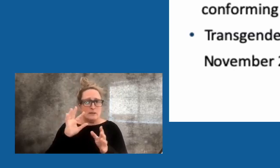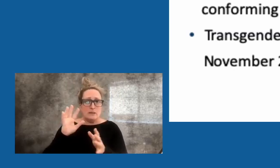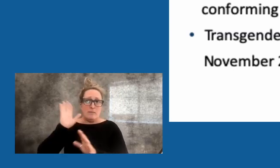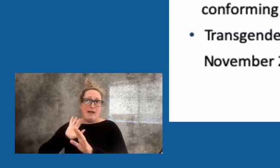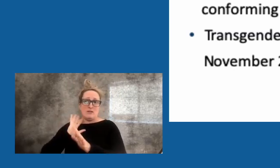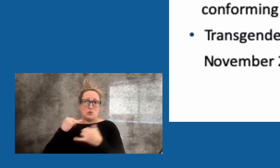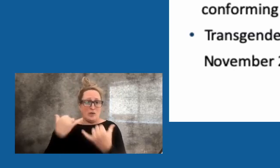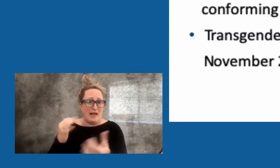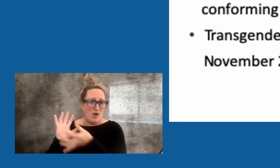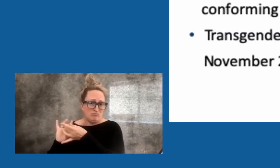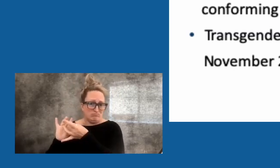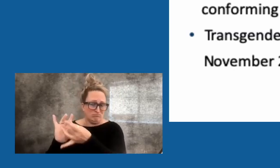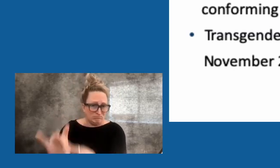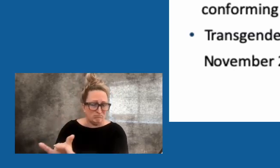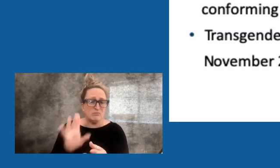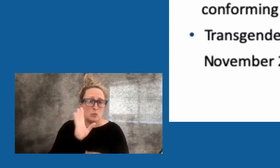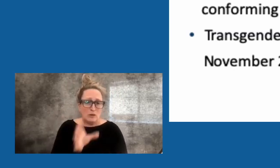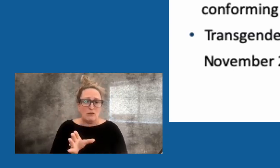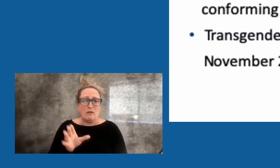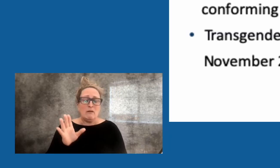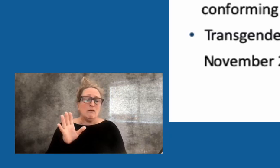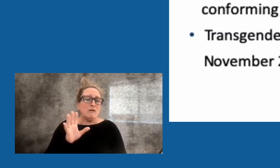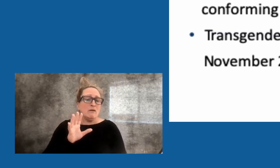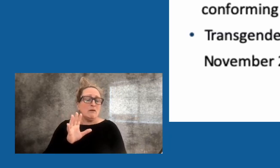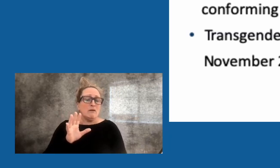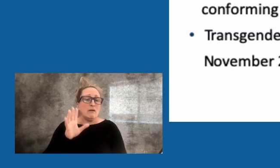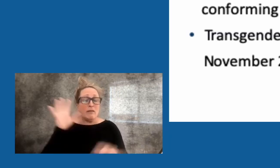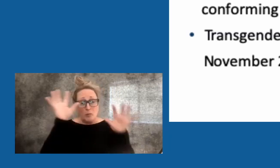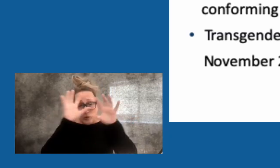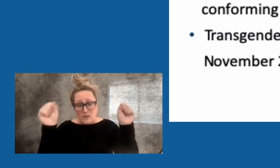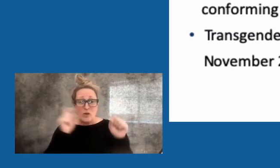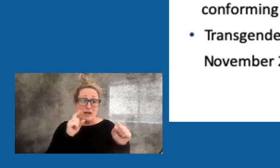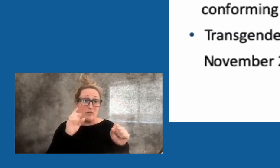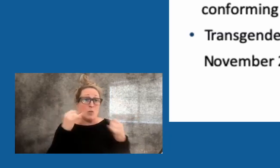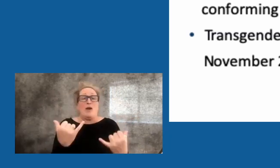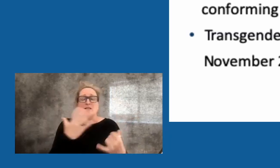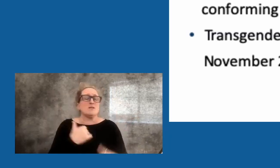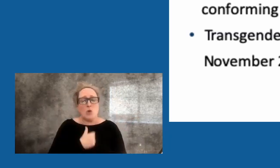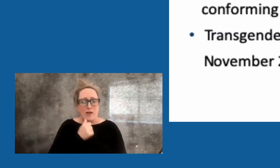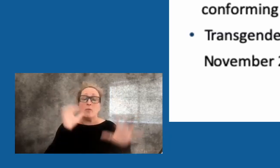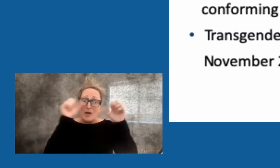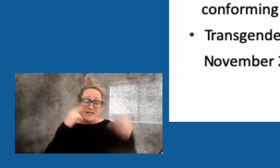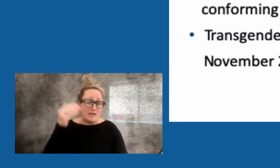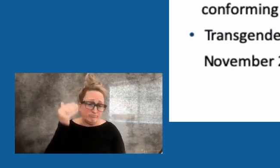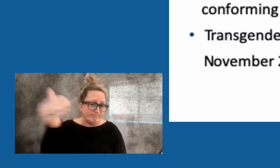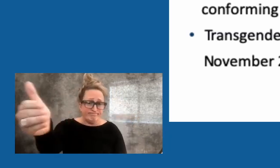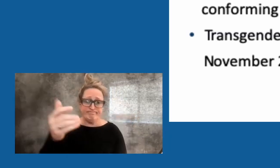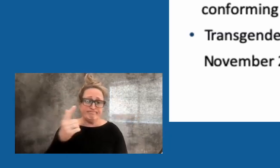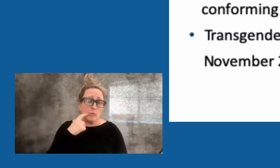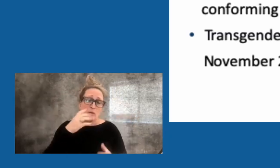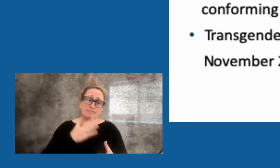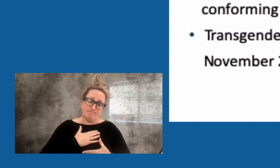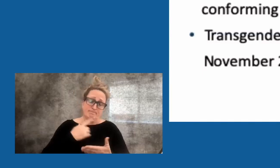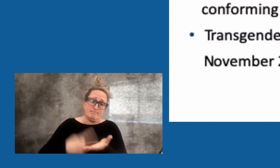to the current, to the past, the present, and the future. So we're really excited about this conversation.